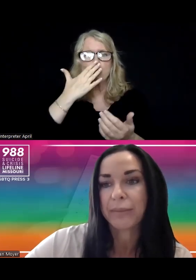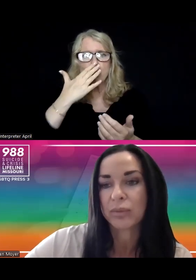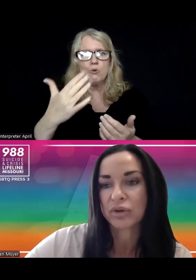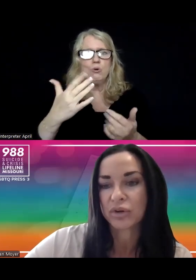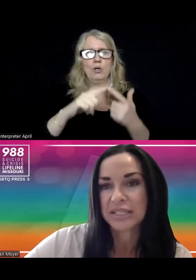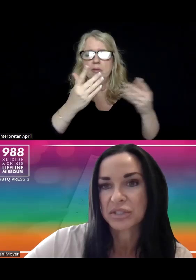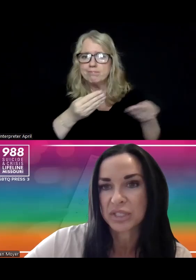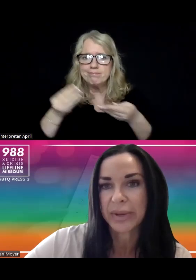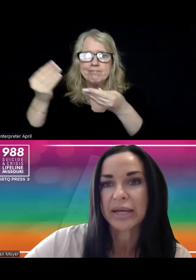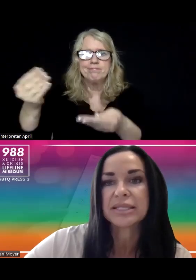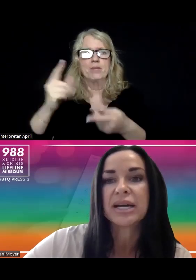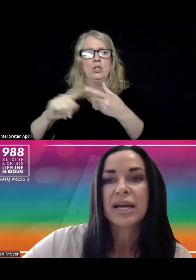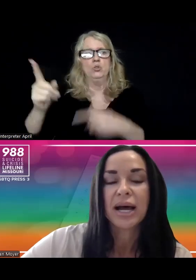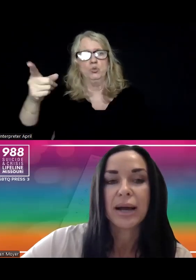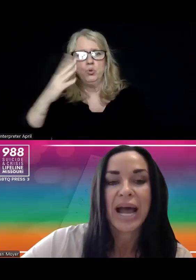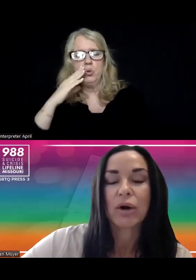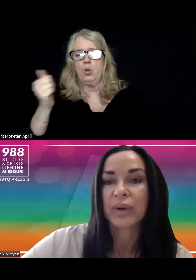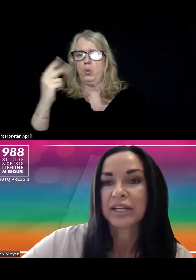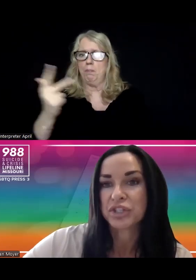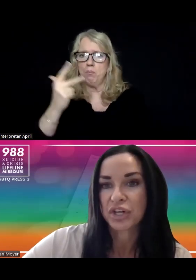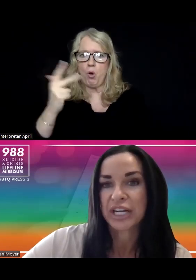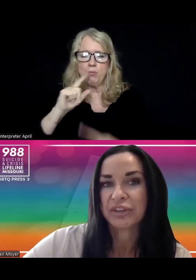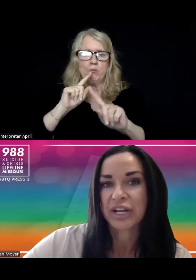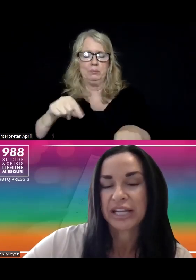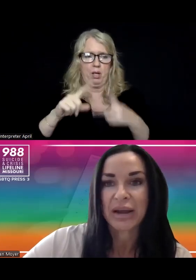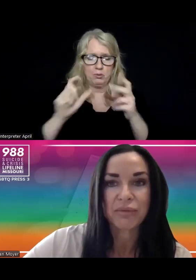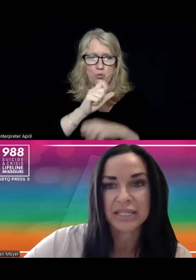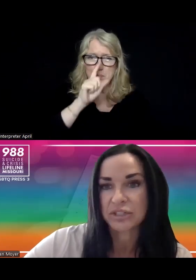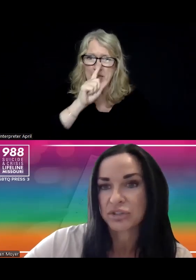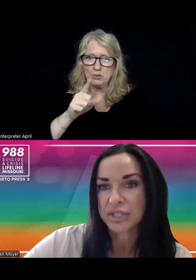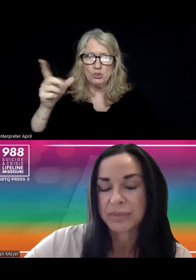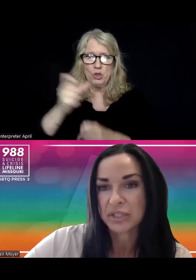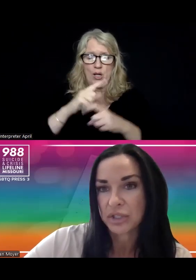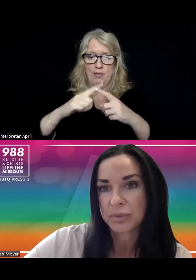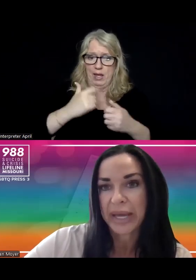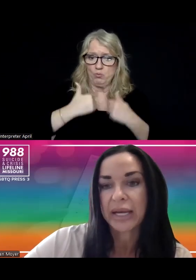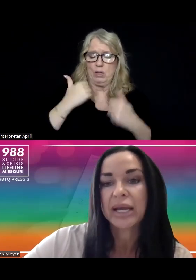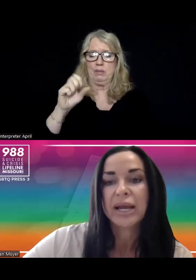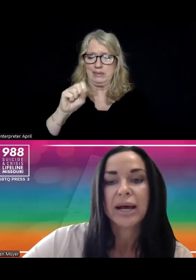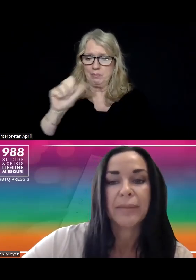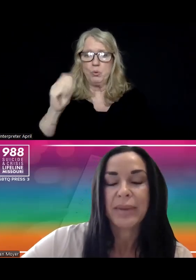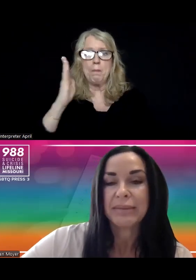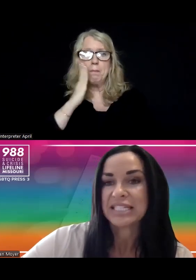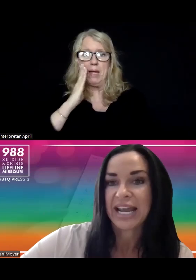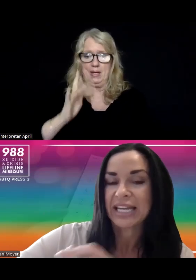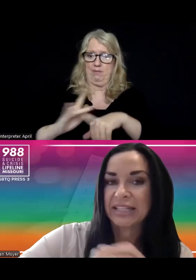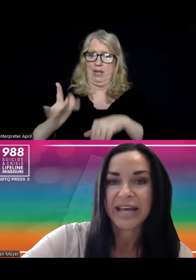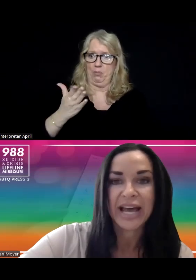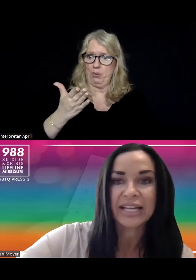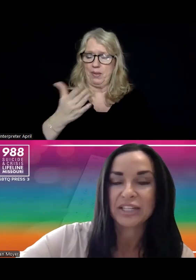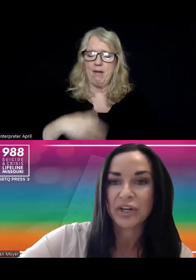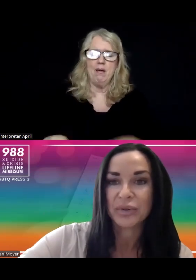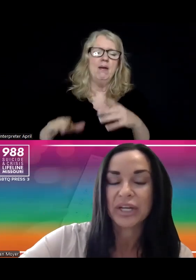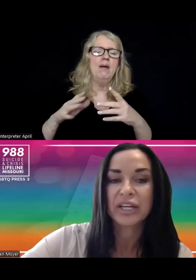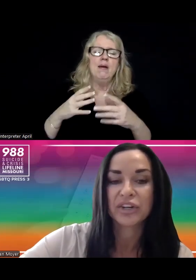to that mobile crisis response? How are we ensuring they're getting that residential substance use bed? And maybe staying in